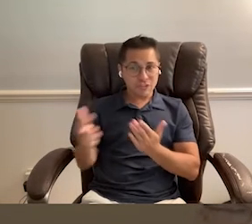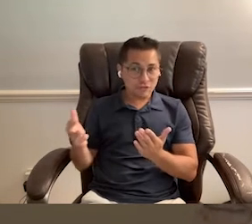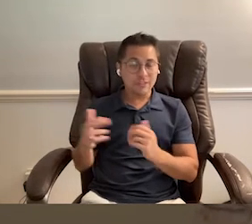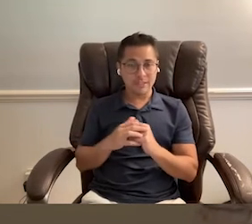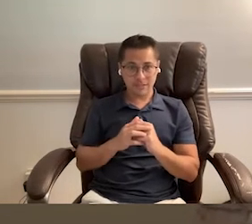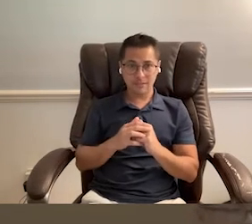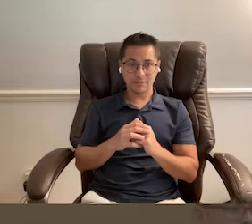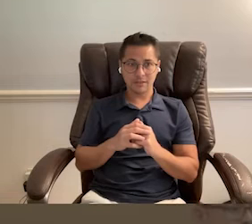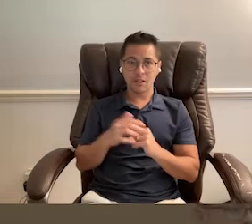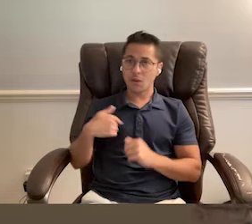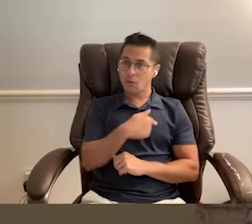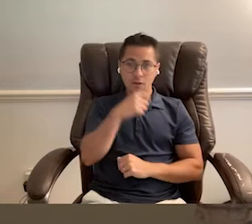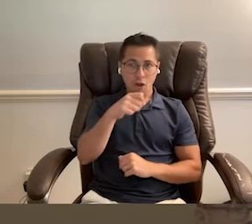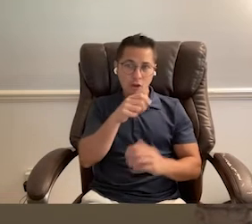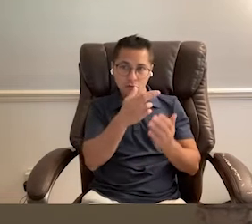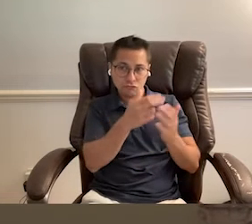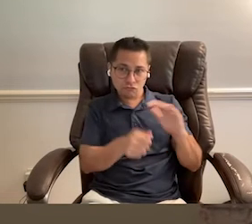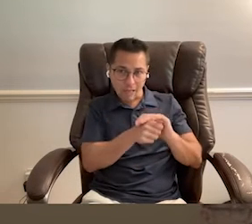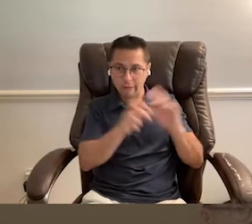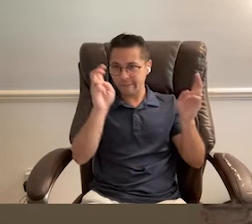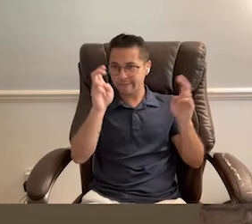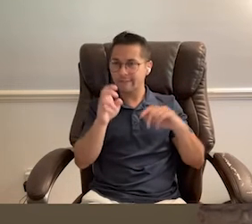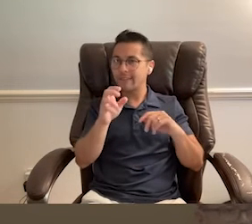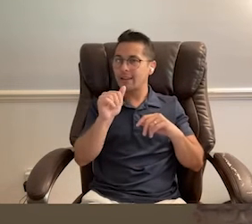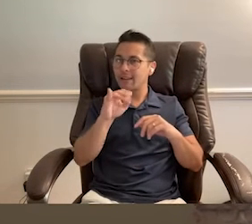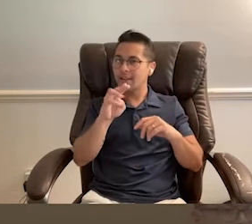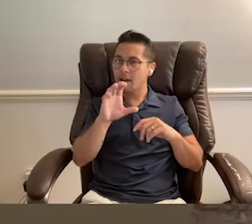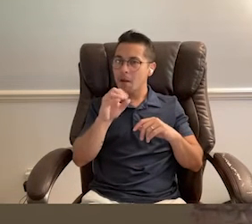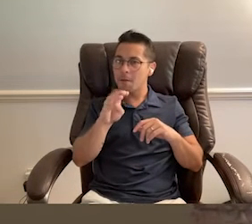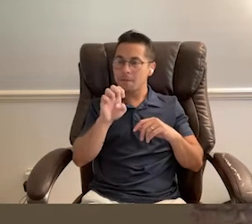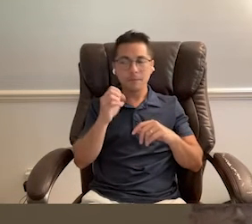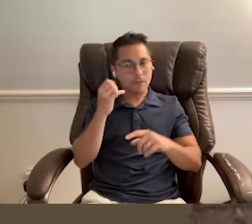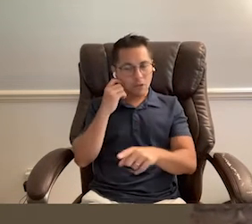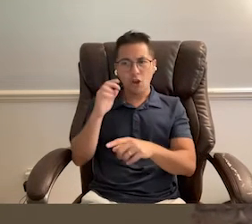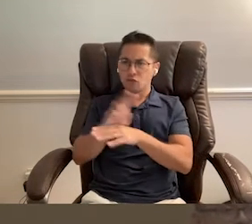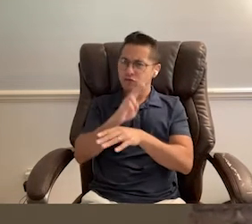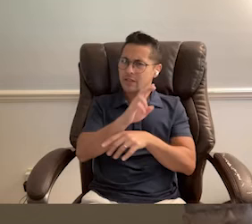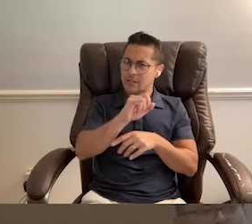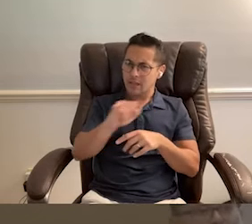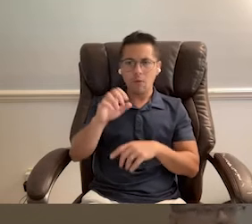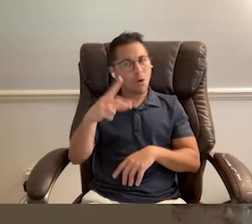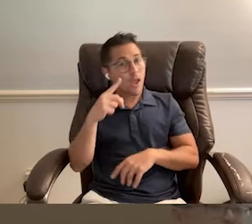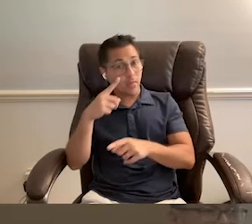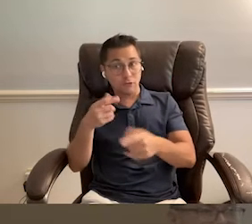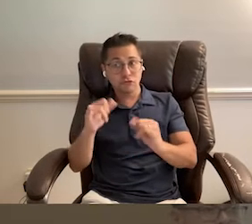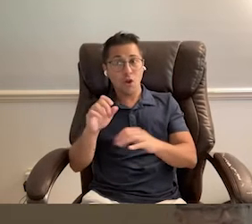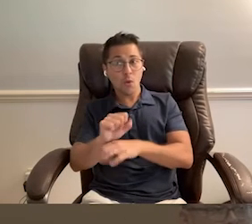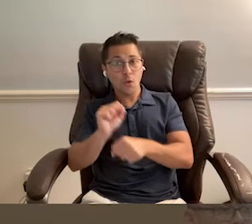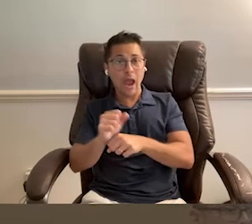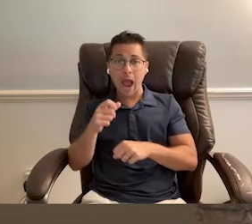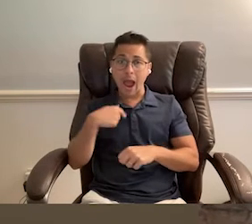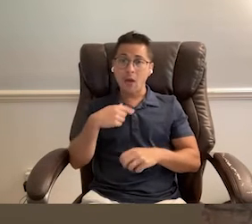shelter income. So if a beneficiary is on SSI and they're like, oh, okay, well they're gonna start working, I'll just have them direct